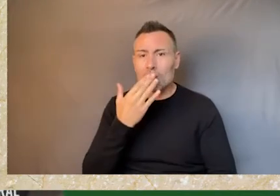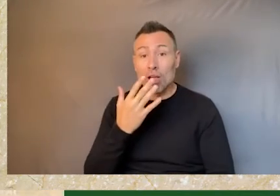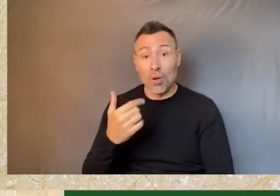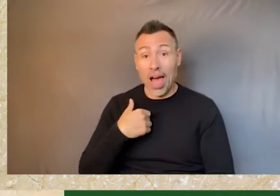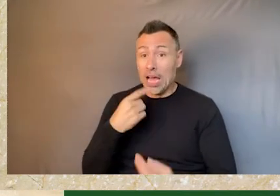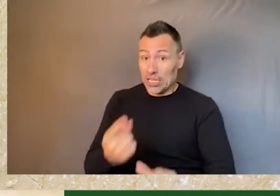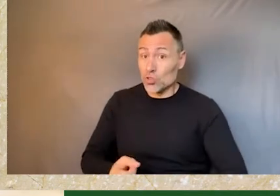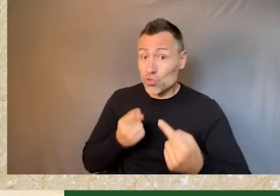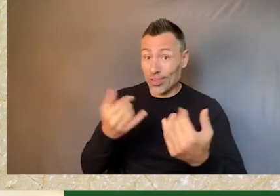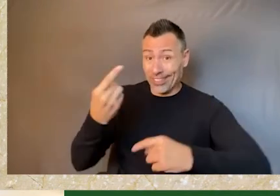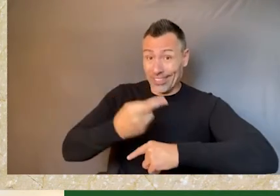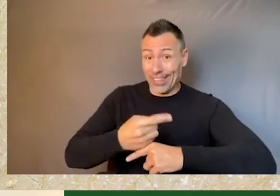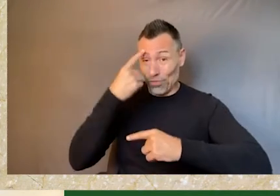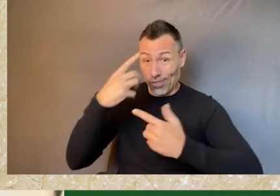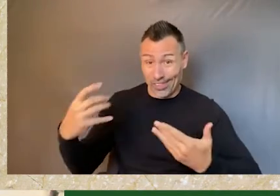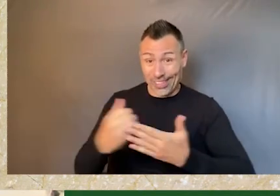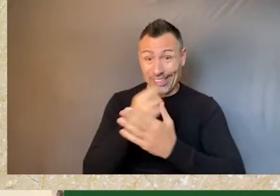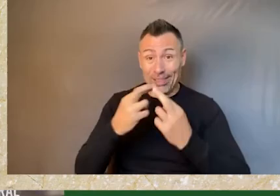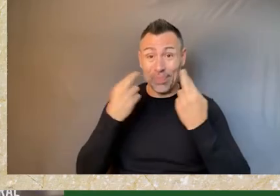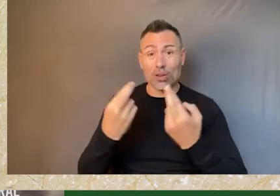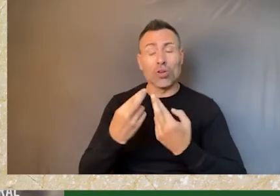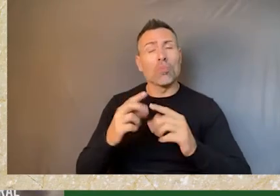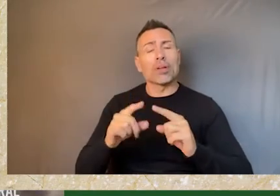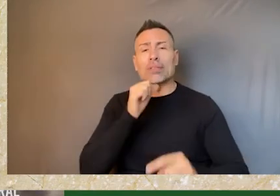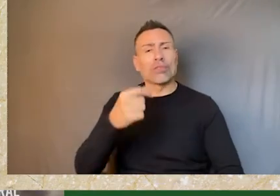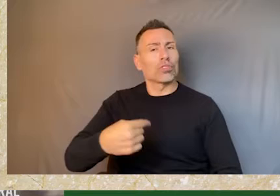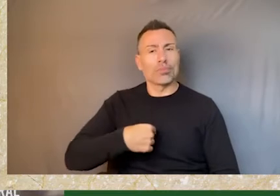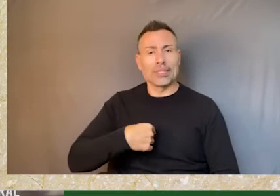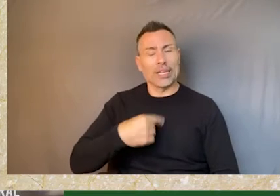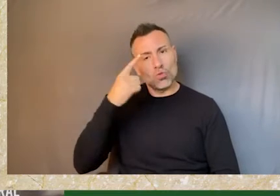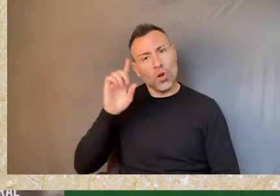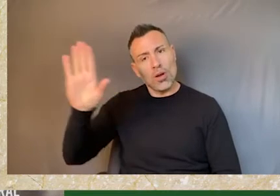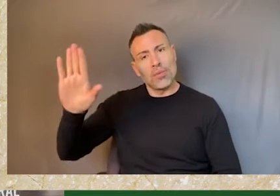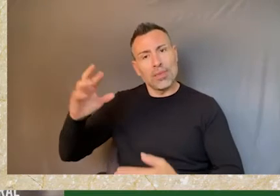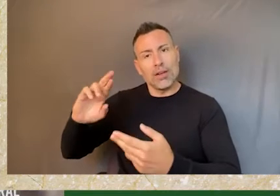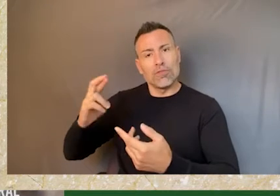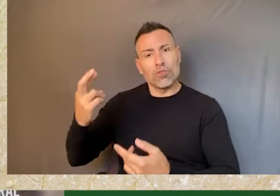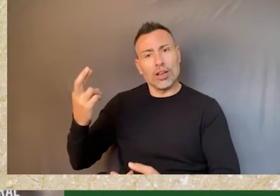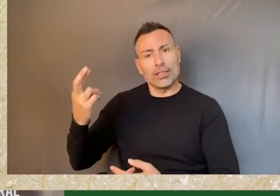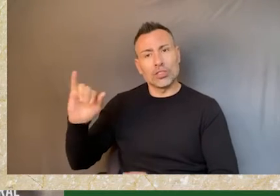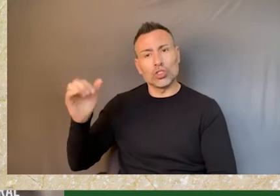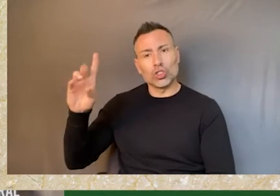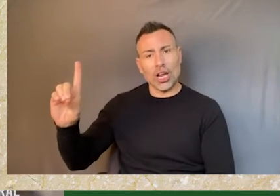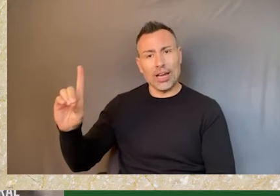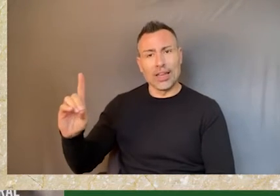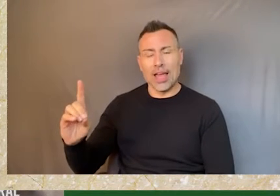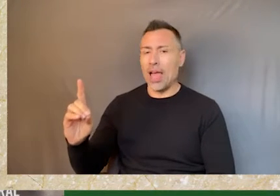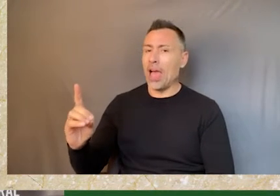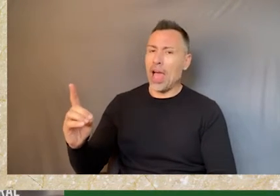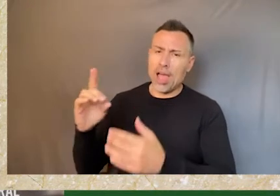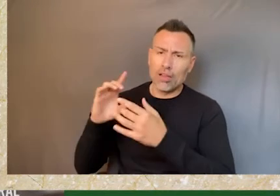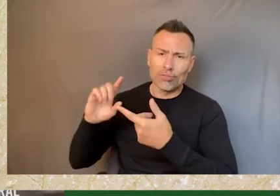bagel today, but I didn't get this for me. I got this for my friend Judd. And friendship is what's